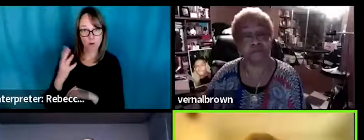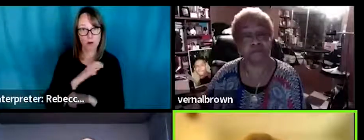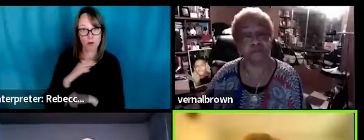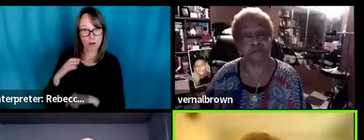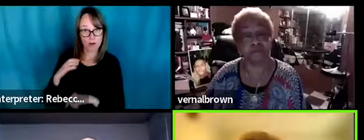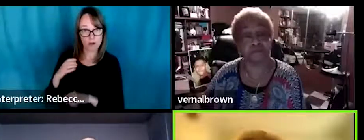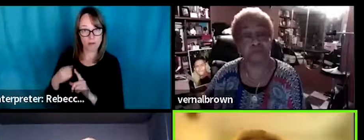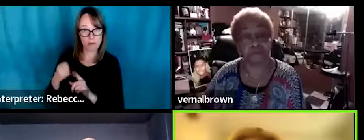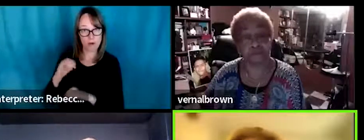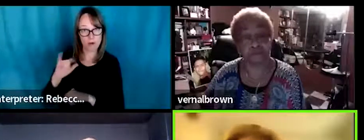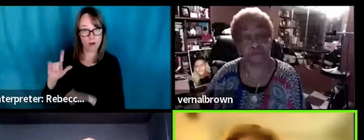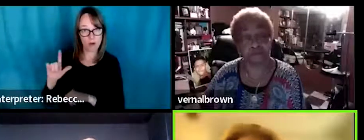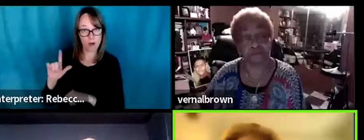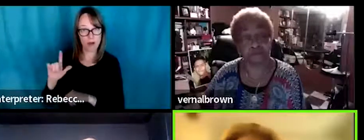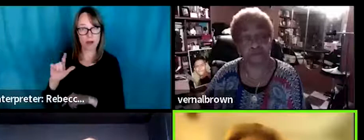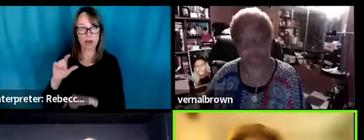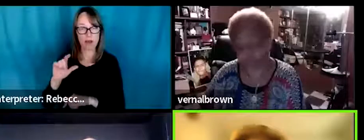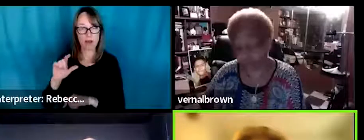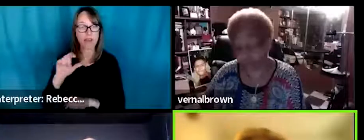passed. Thank you.